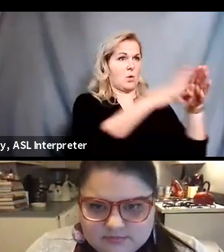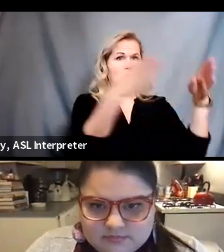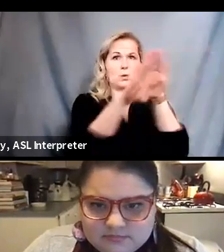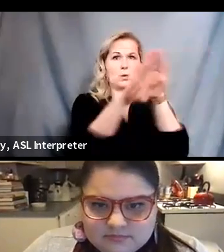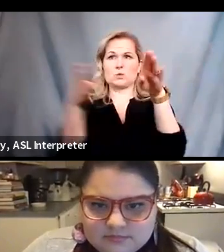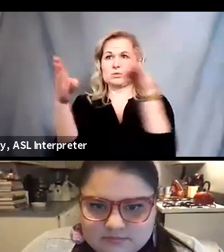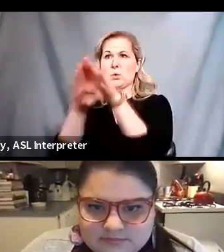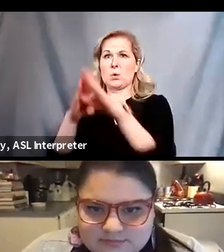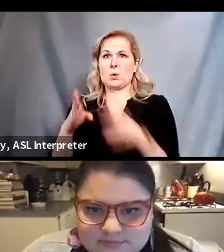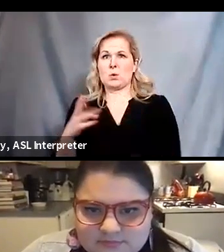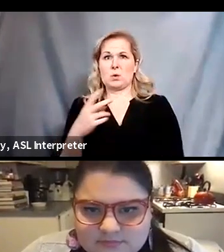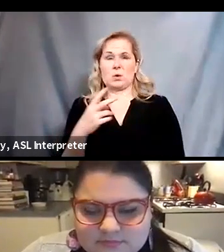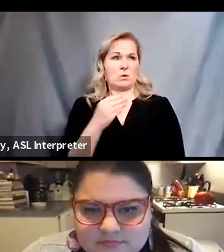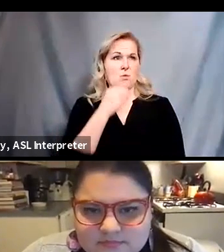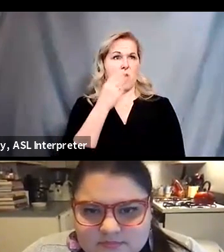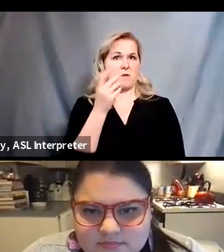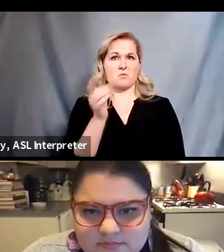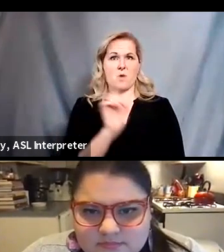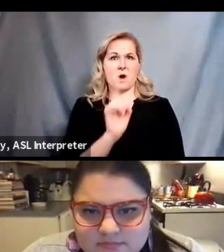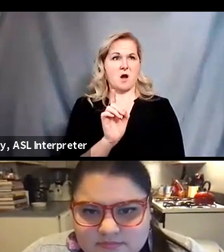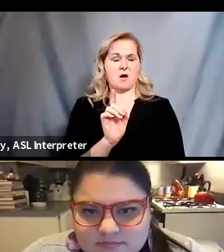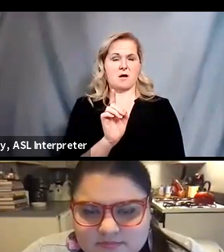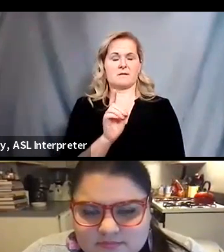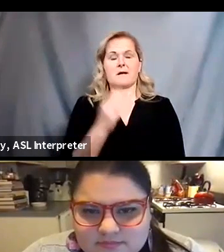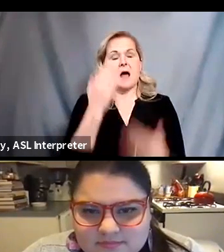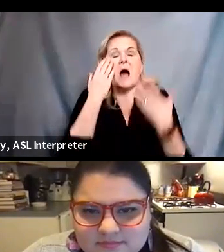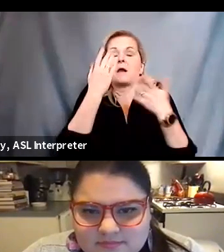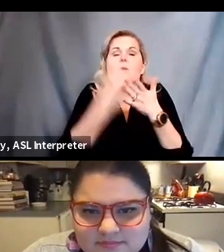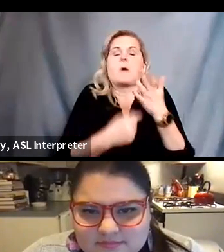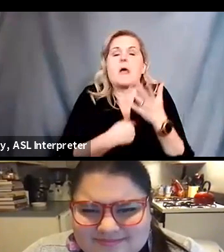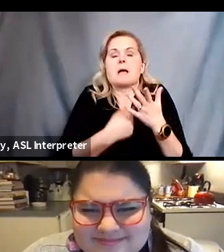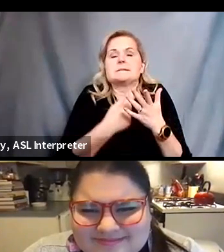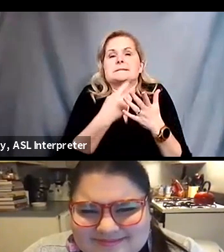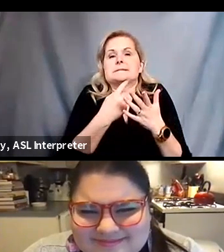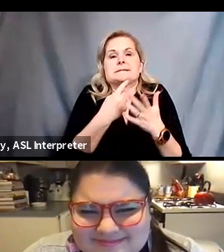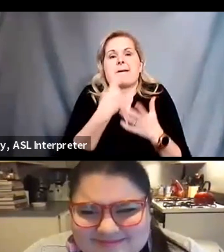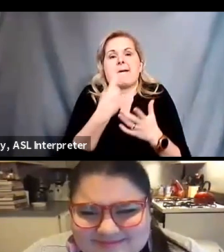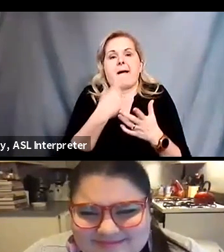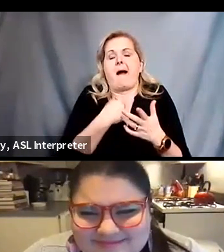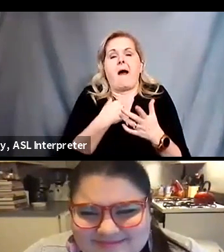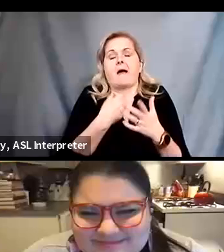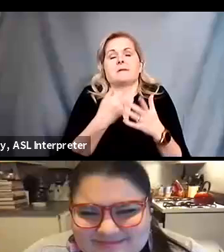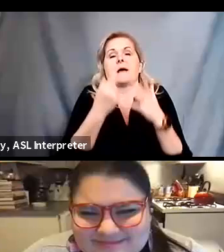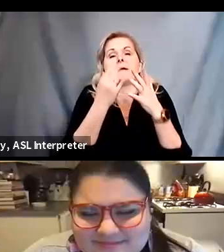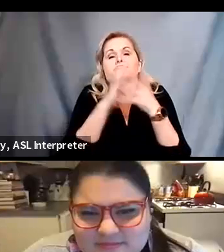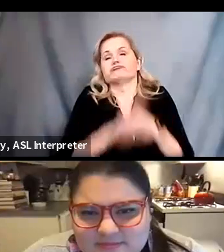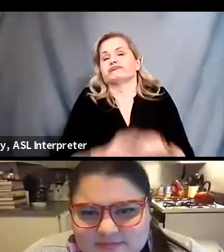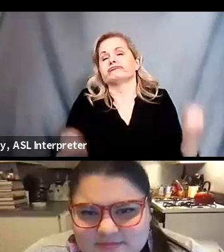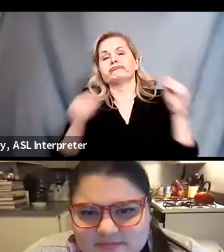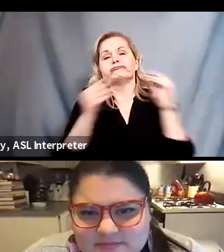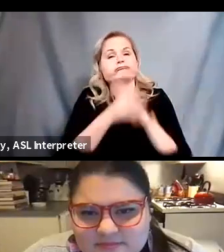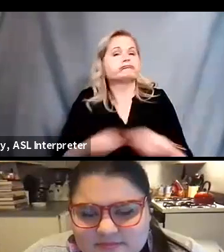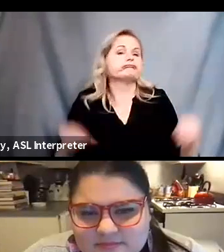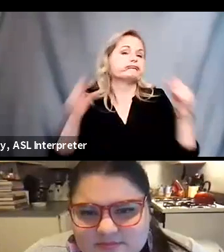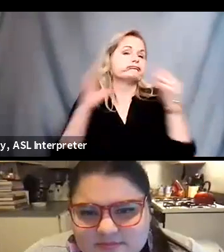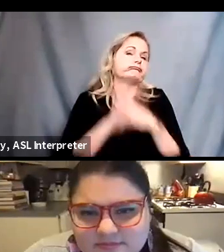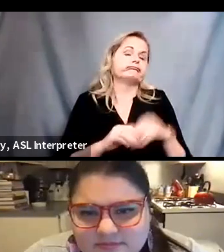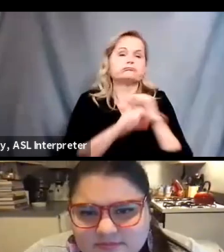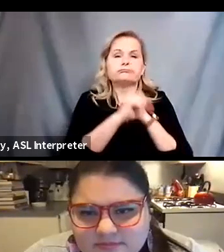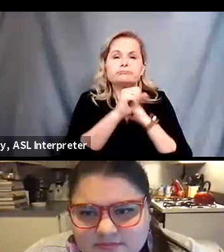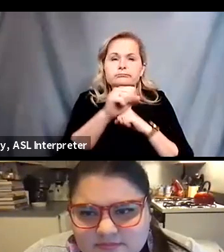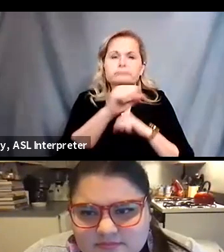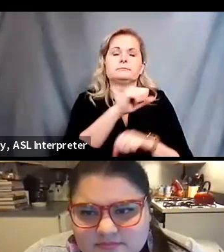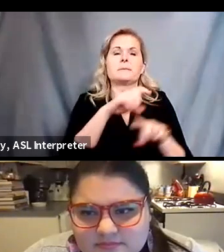So I don't know what I'm saying. I'm just babbling. So I'll stop now, check out. But I'm just, again, thinking about